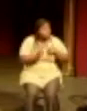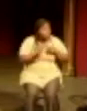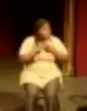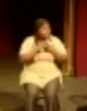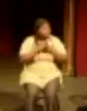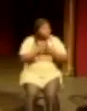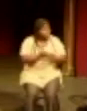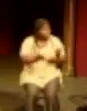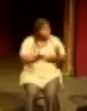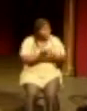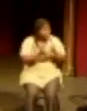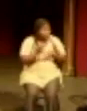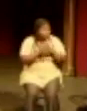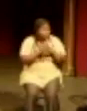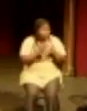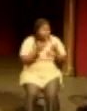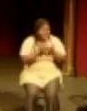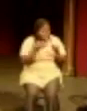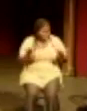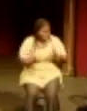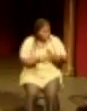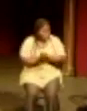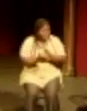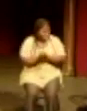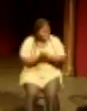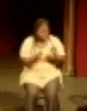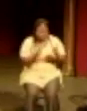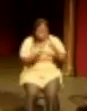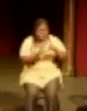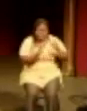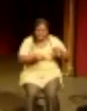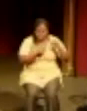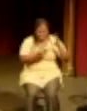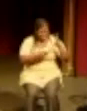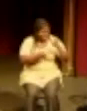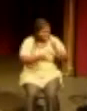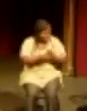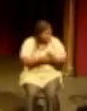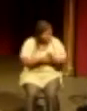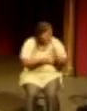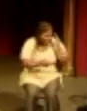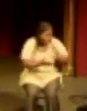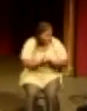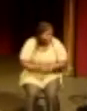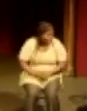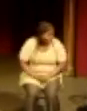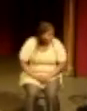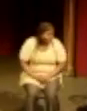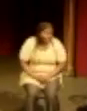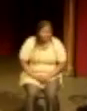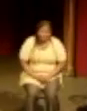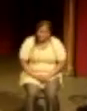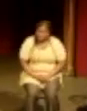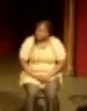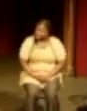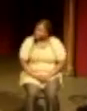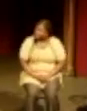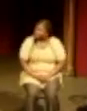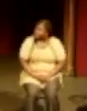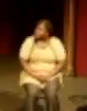the first time in at least 60 years, and maybe ever, I just don't know. But we just felt like, in addition